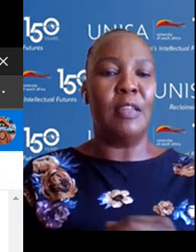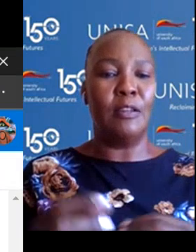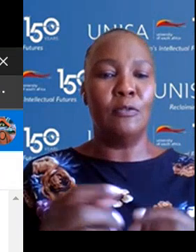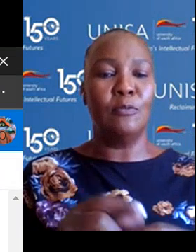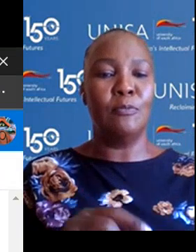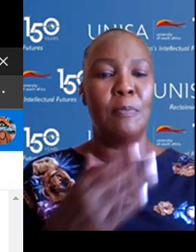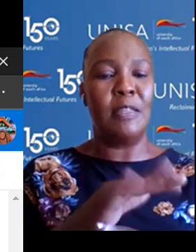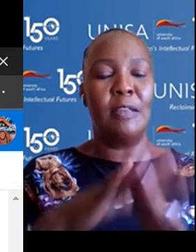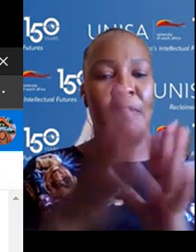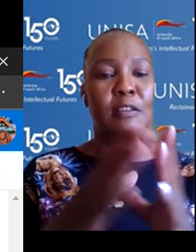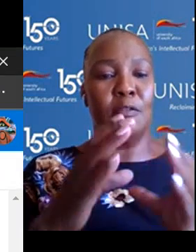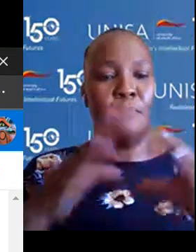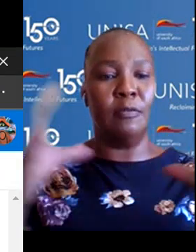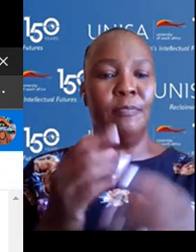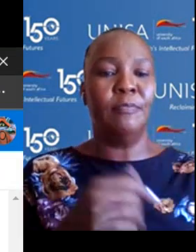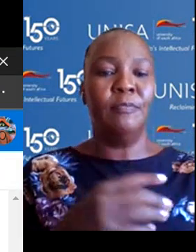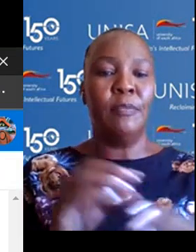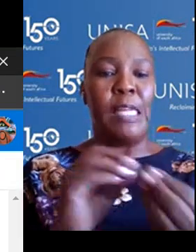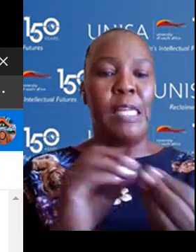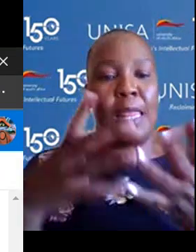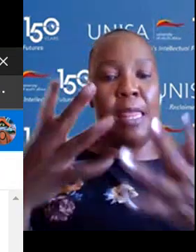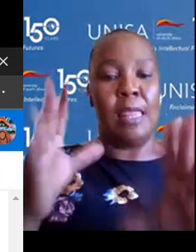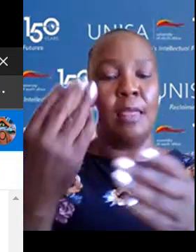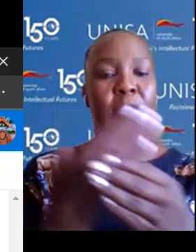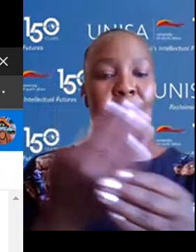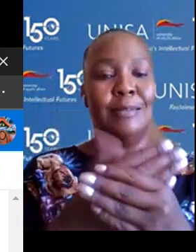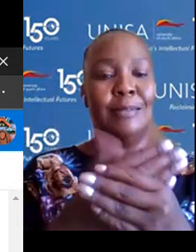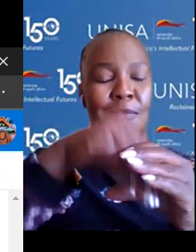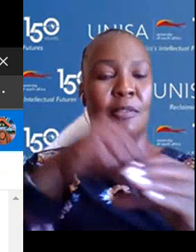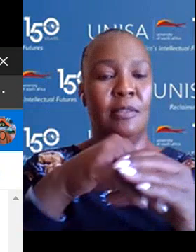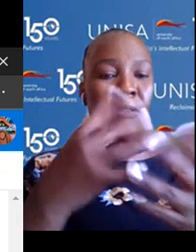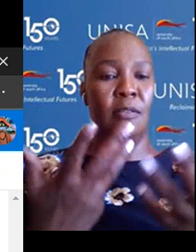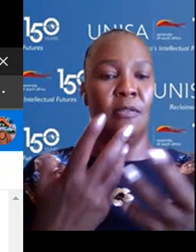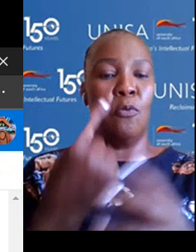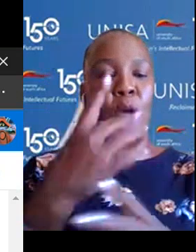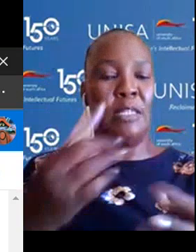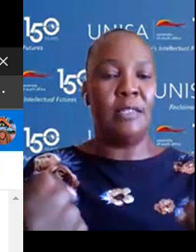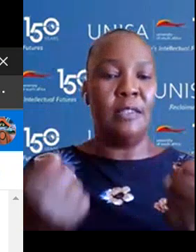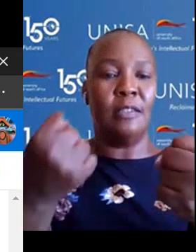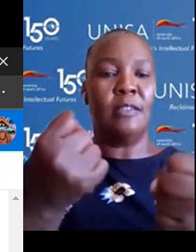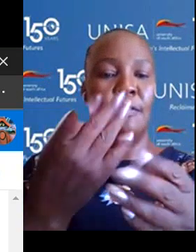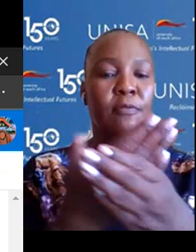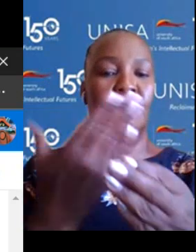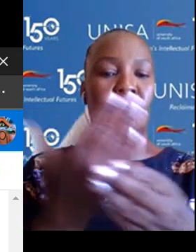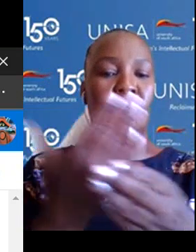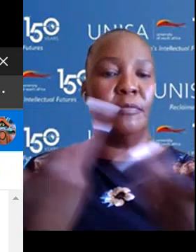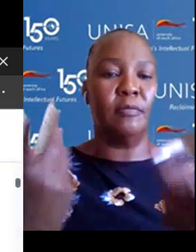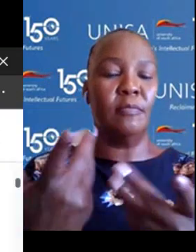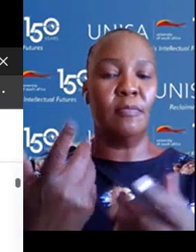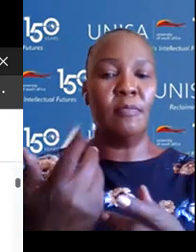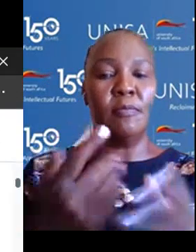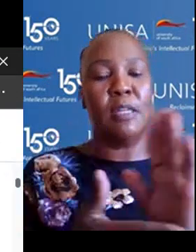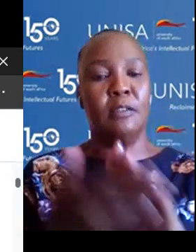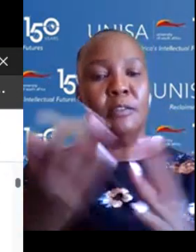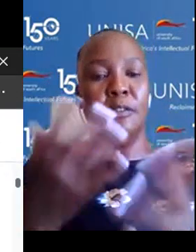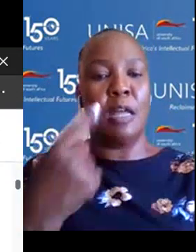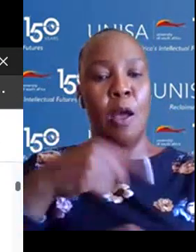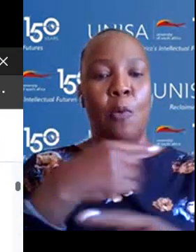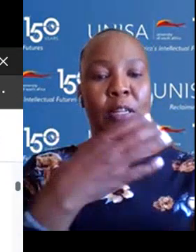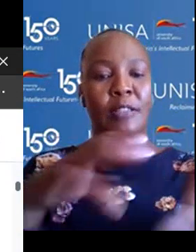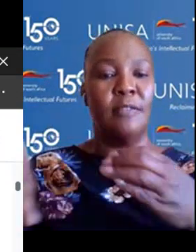huge. Okay, so there we go. So now I've created a file inside my OneDrive folder. Okay, so let's go see our activity now.